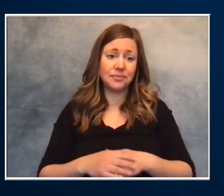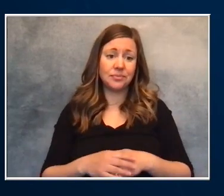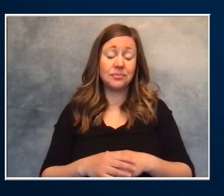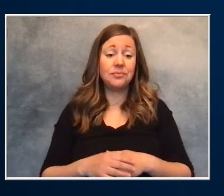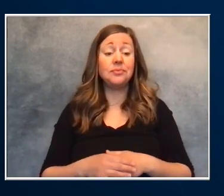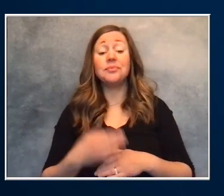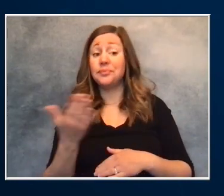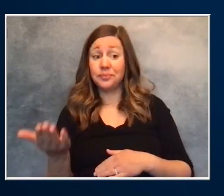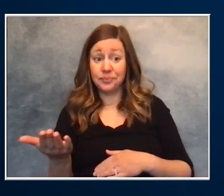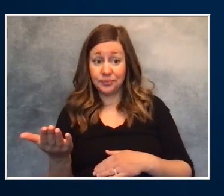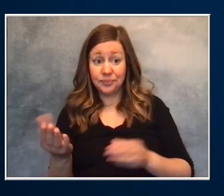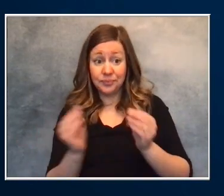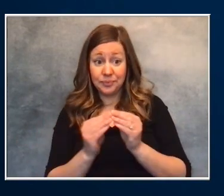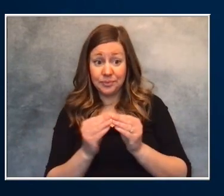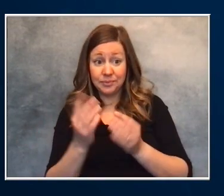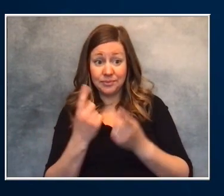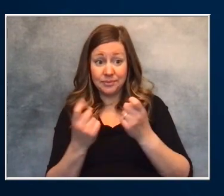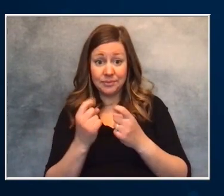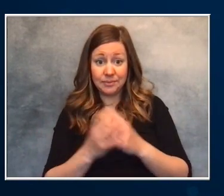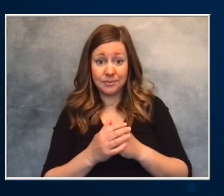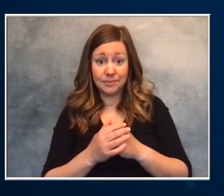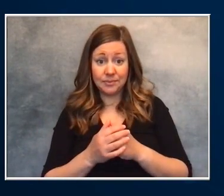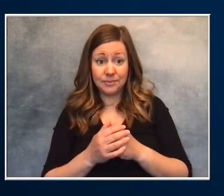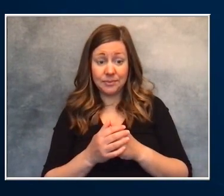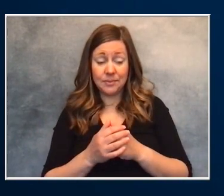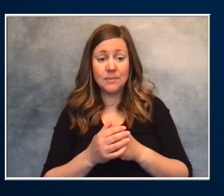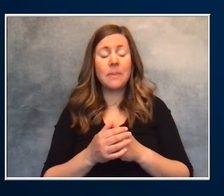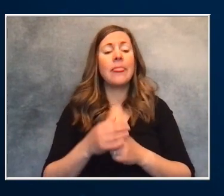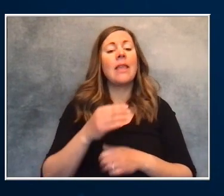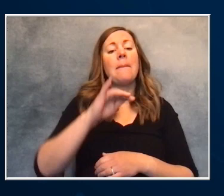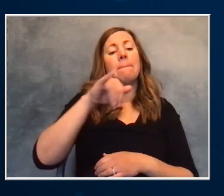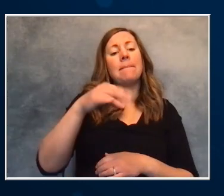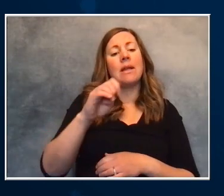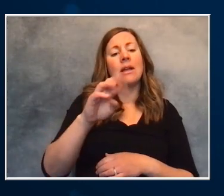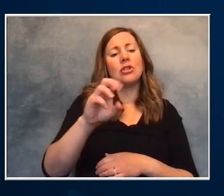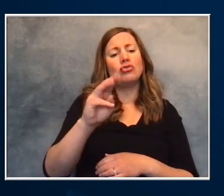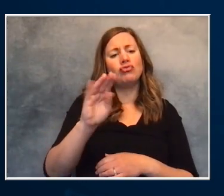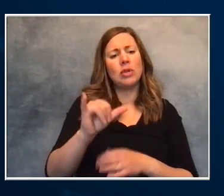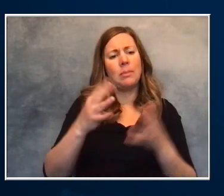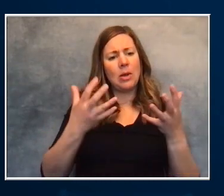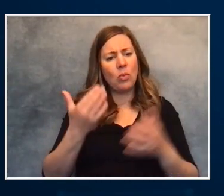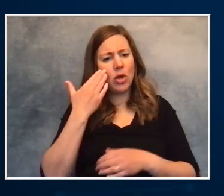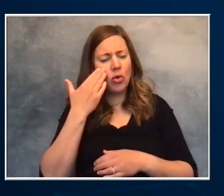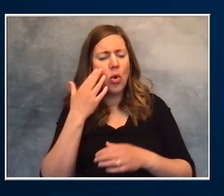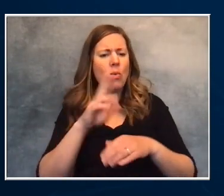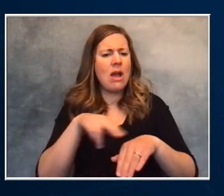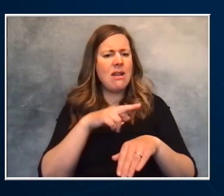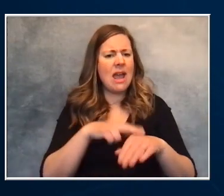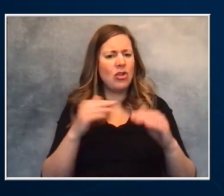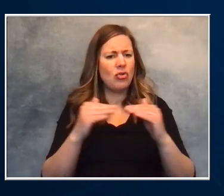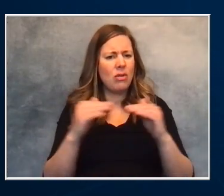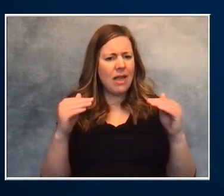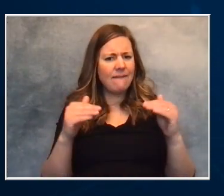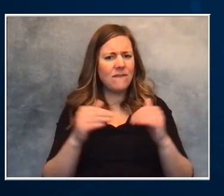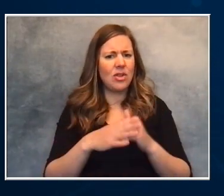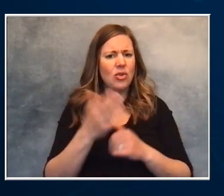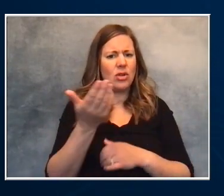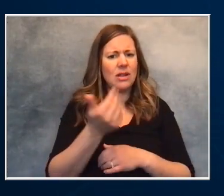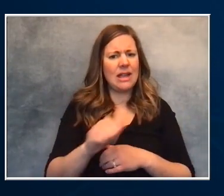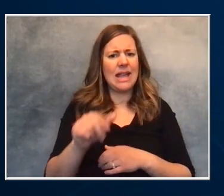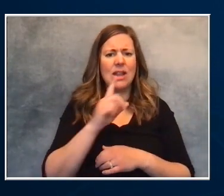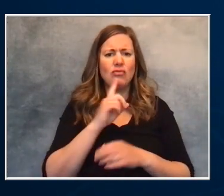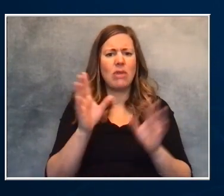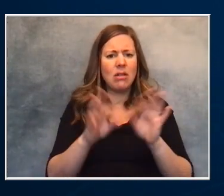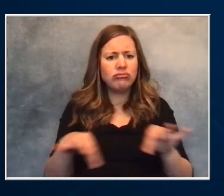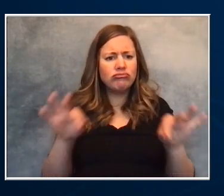questions? So, Admiral Levine, Jeremy wants to know, at a national level, are there any key lessons